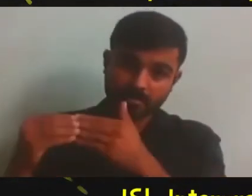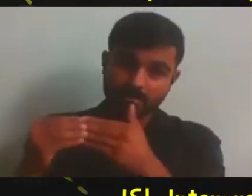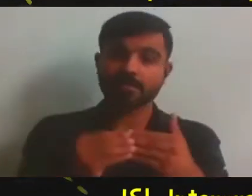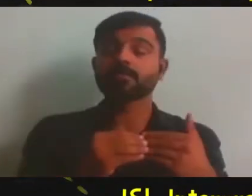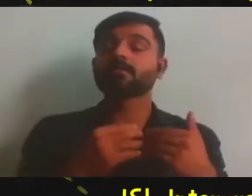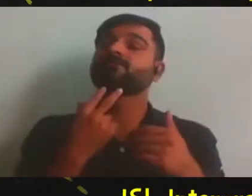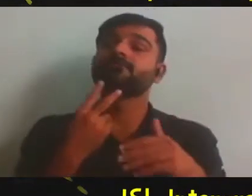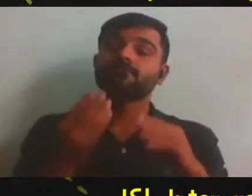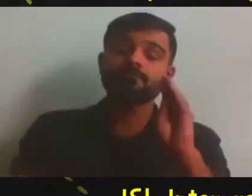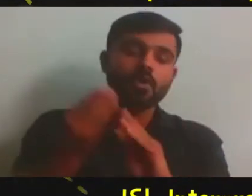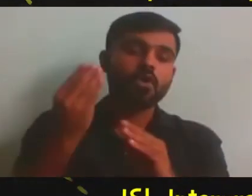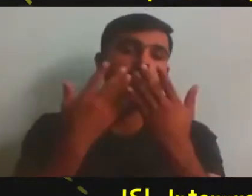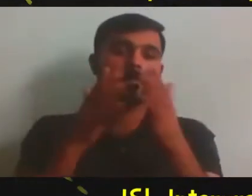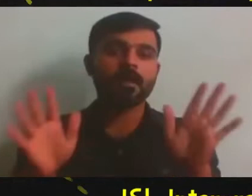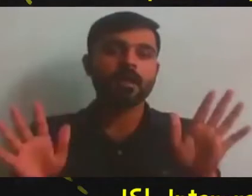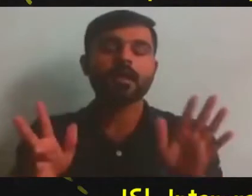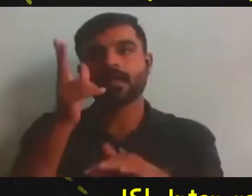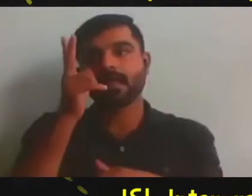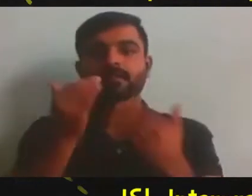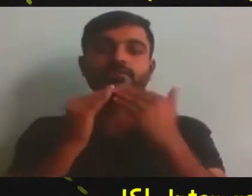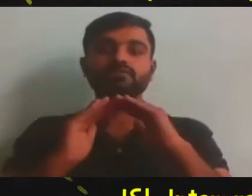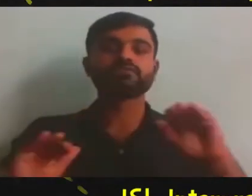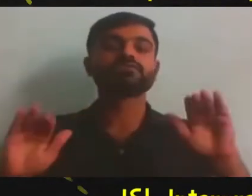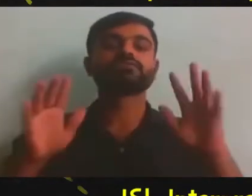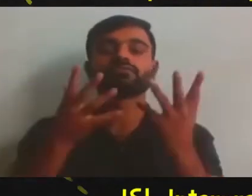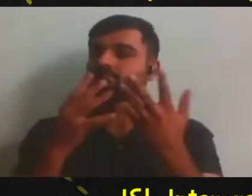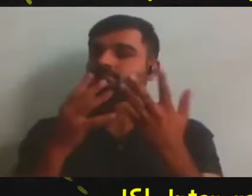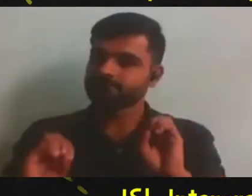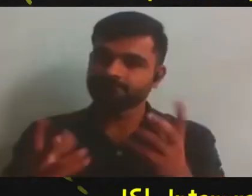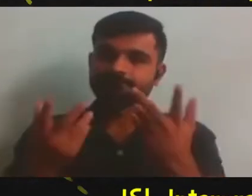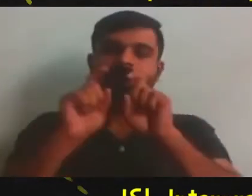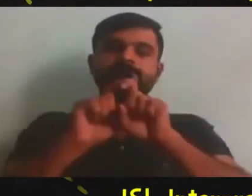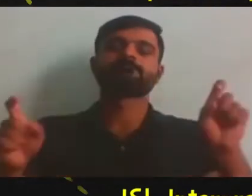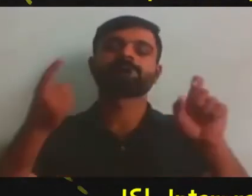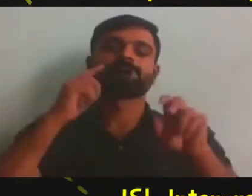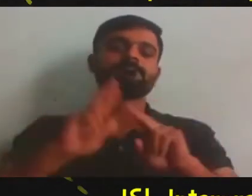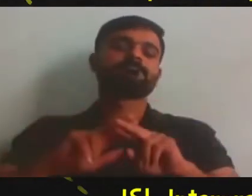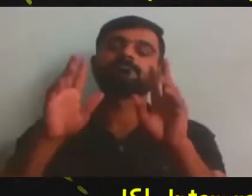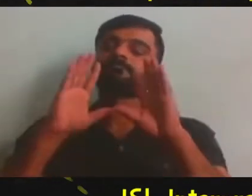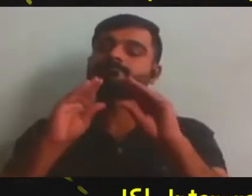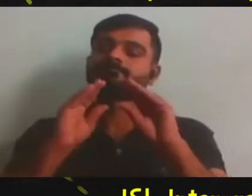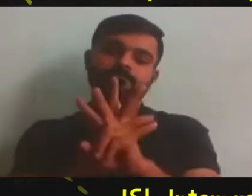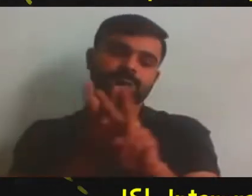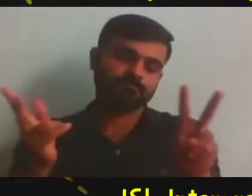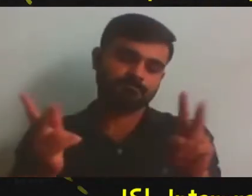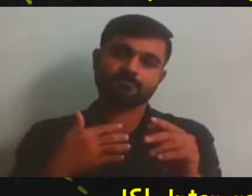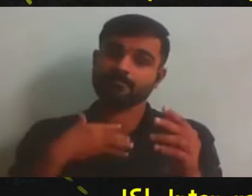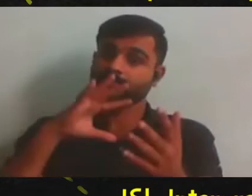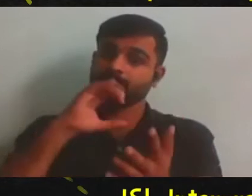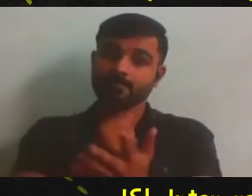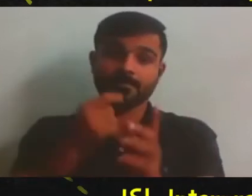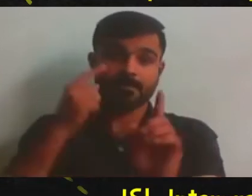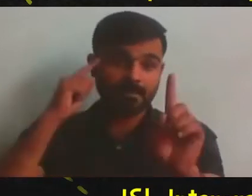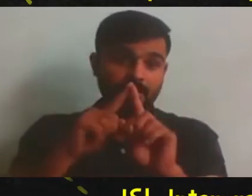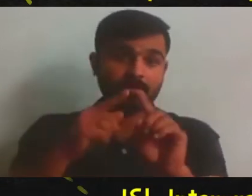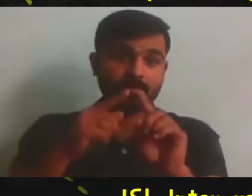more frequently heard, and listen to the voices that ring out as clearly, if a little softer. We're committed to the goal of giving every